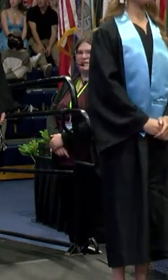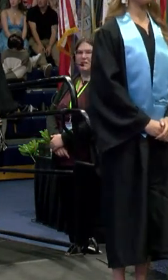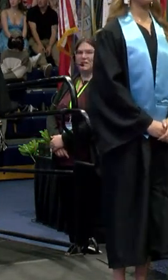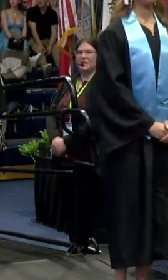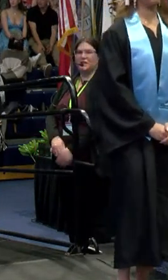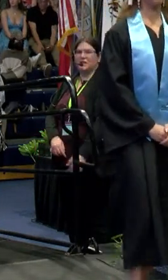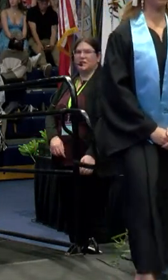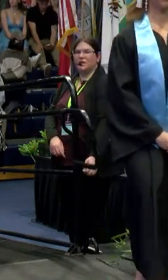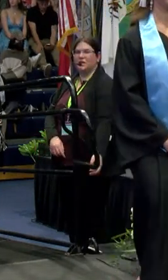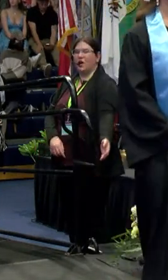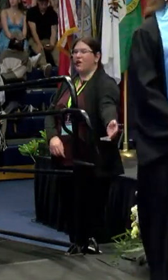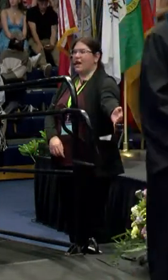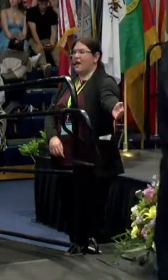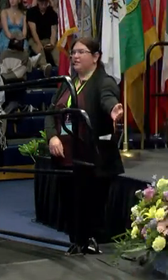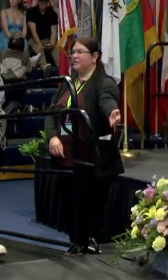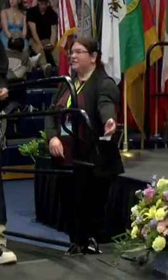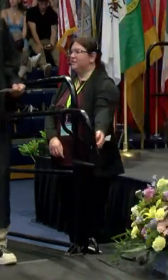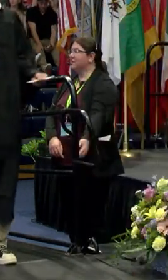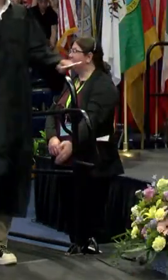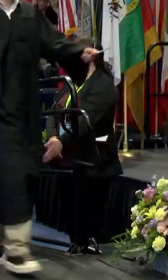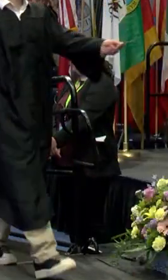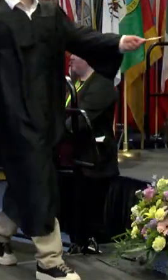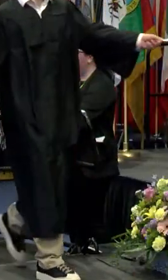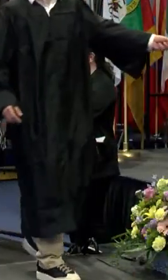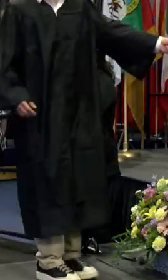Christina Lynn Carpenter.